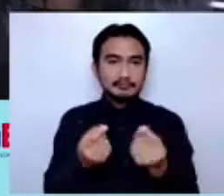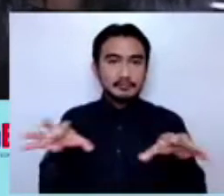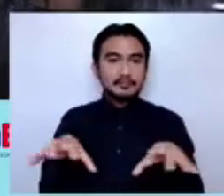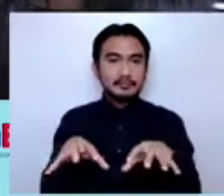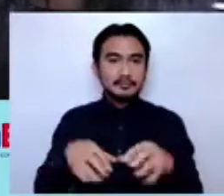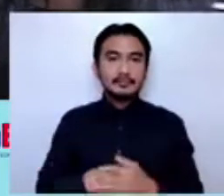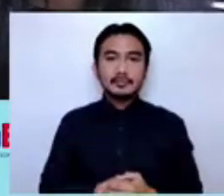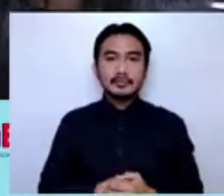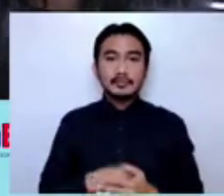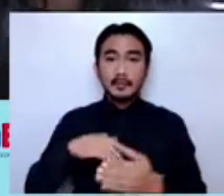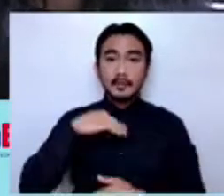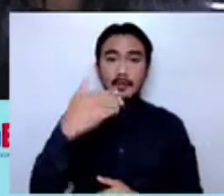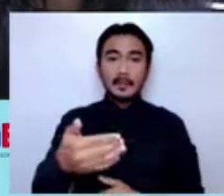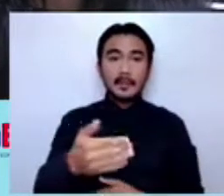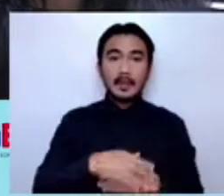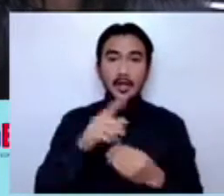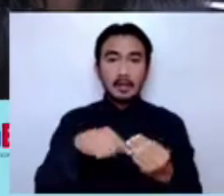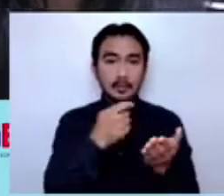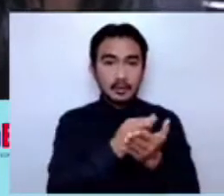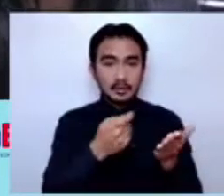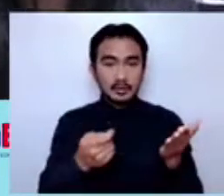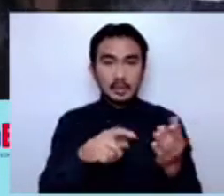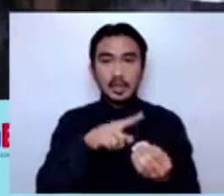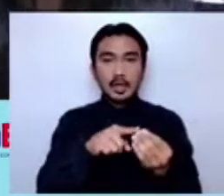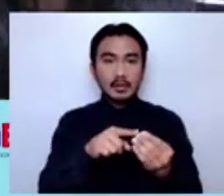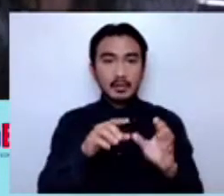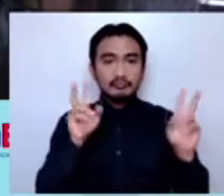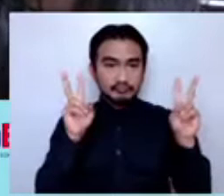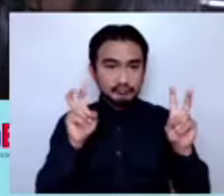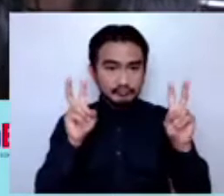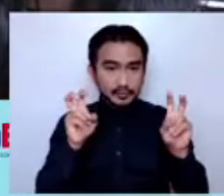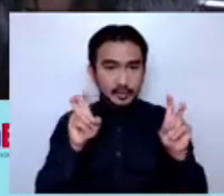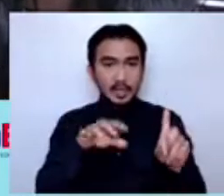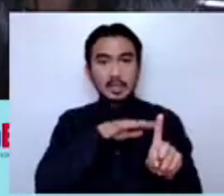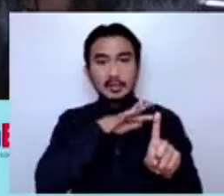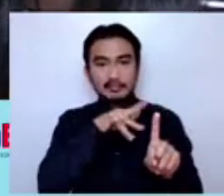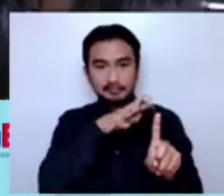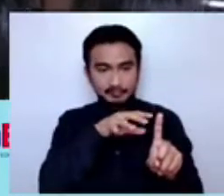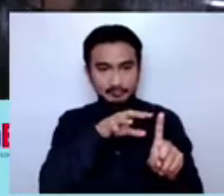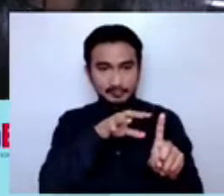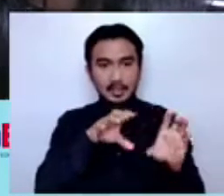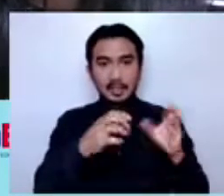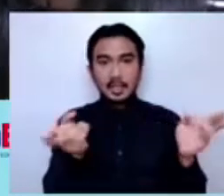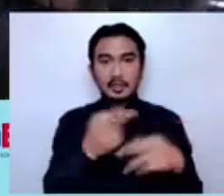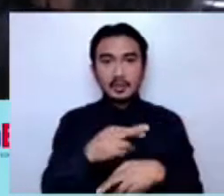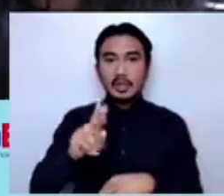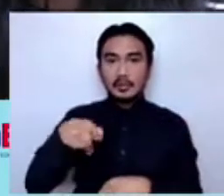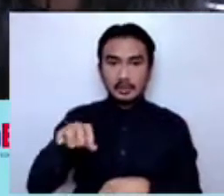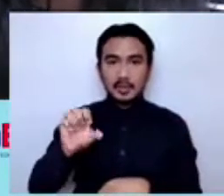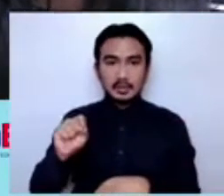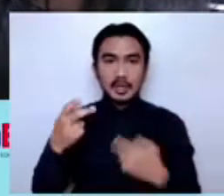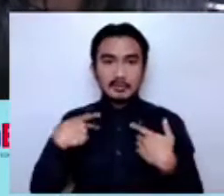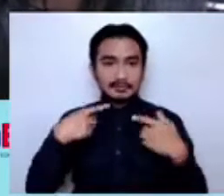Next of our tools is the Classroom Observation Tool or the RPMS Rubric. So in